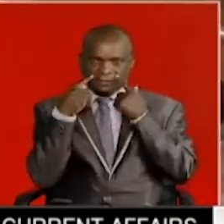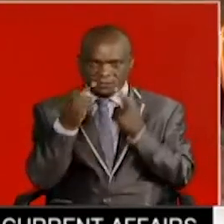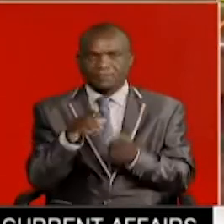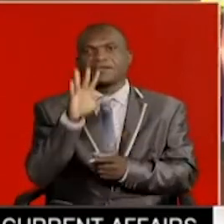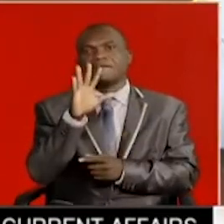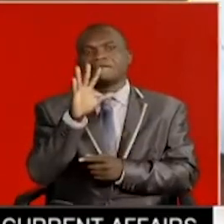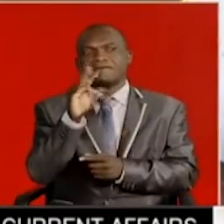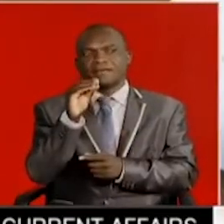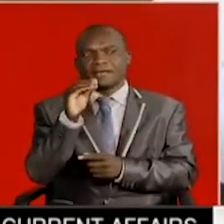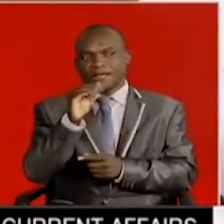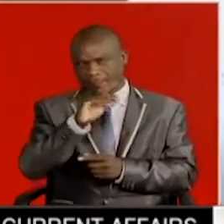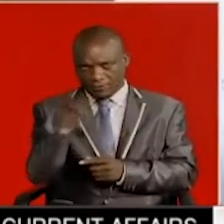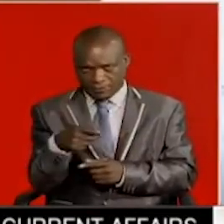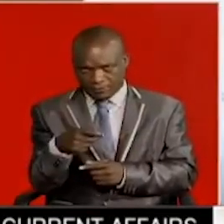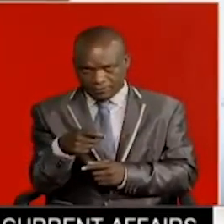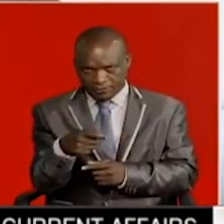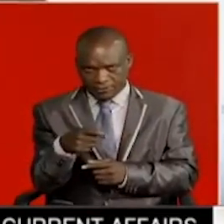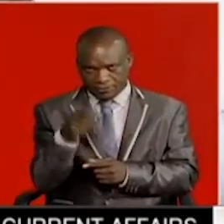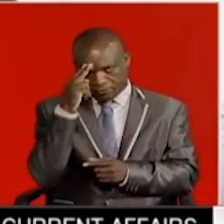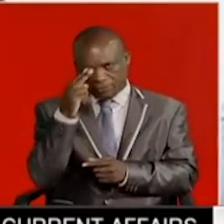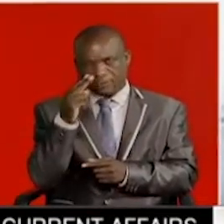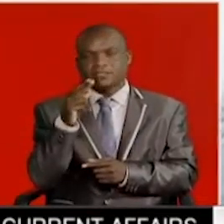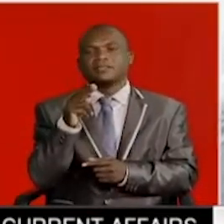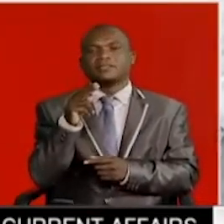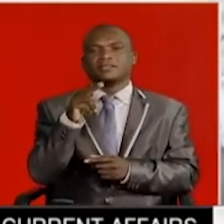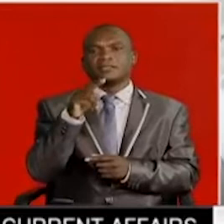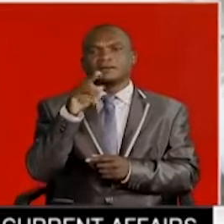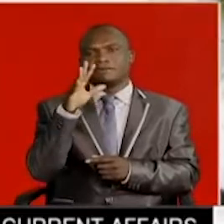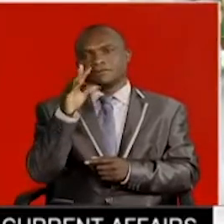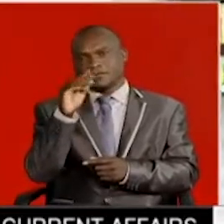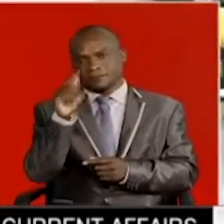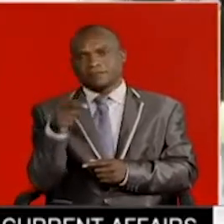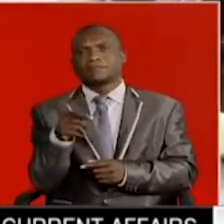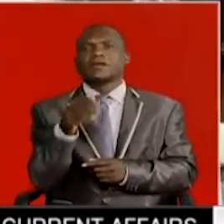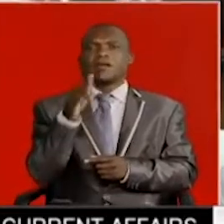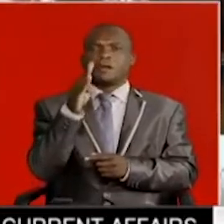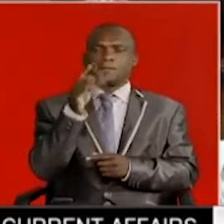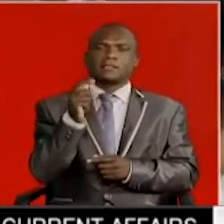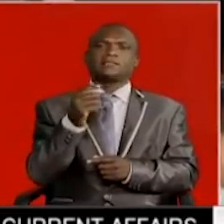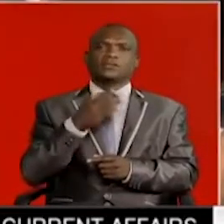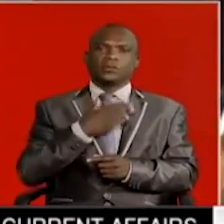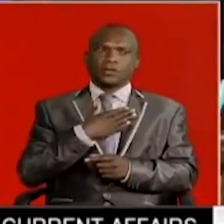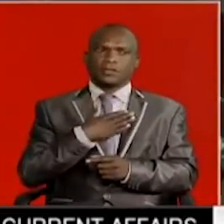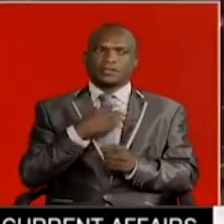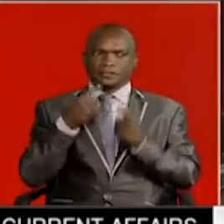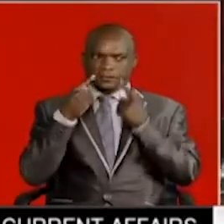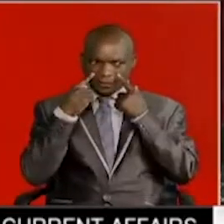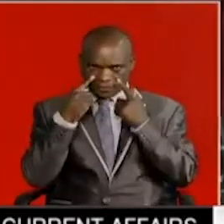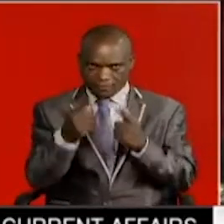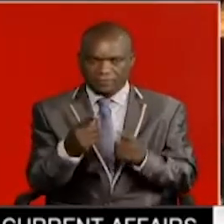50,000, but we will be looking at 500 plus of their health workers.